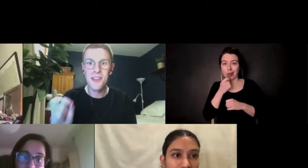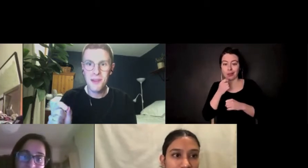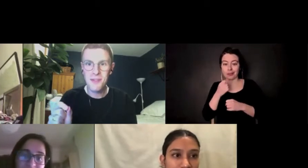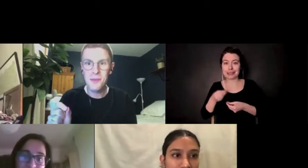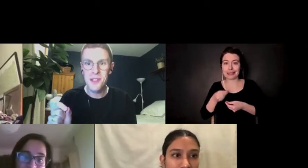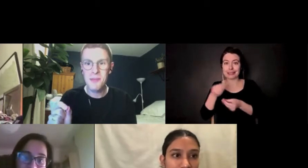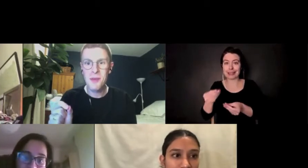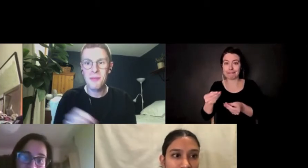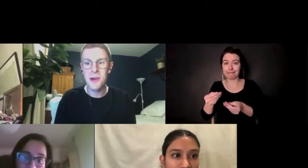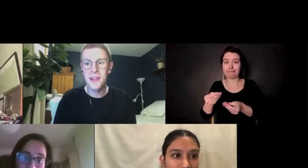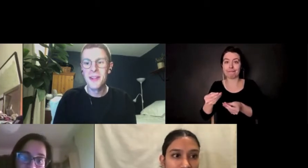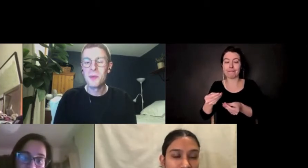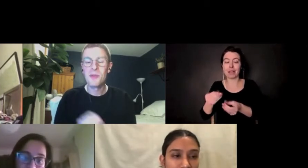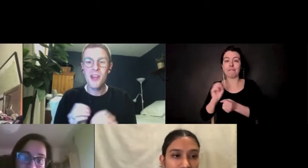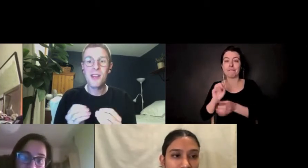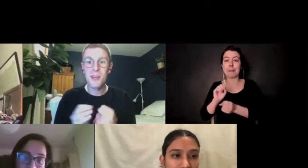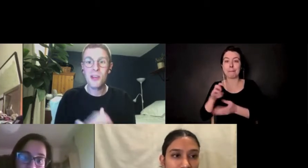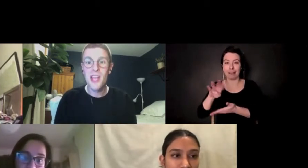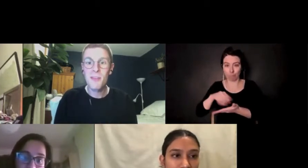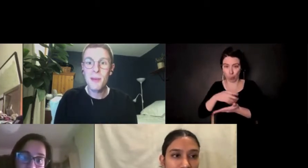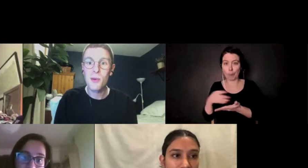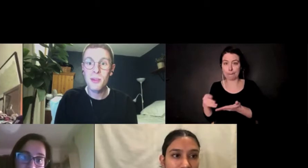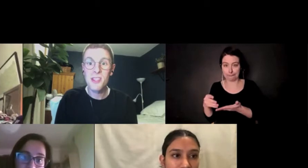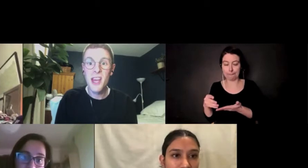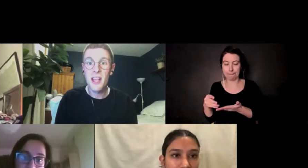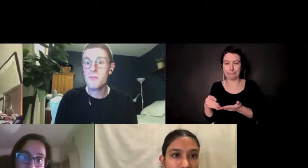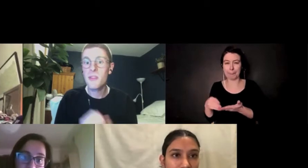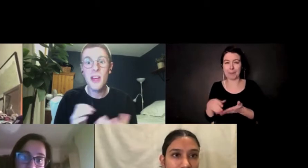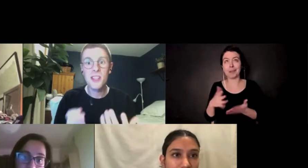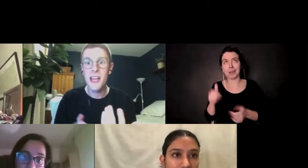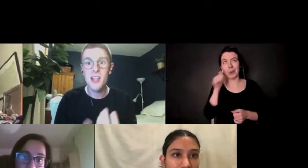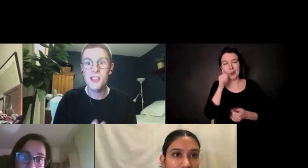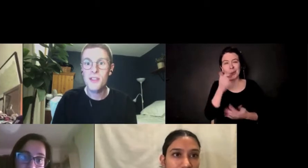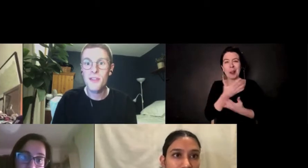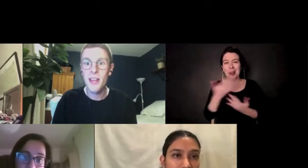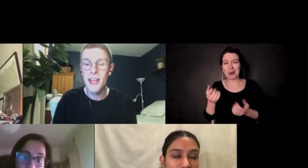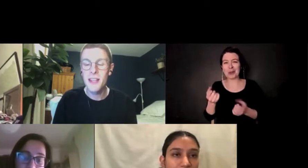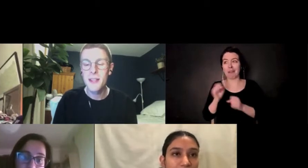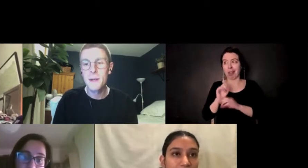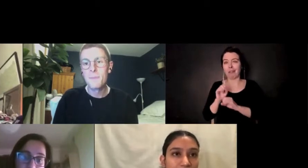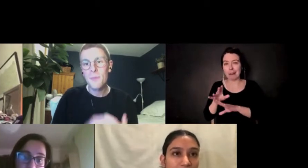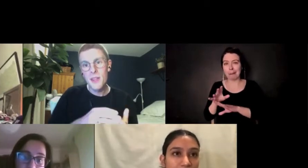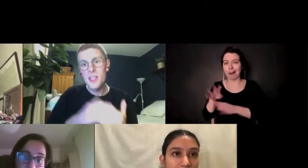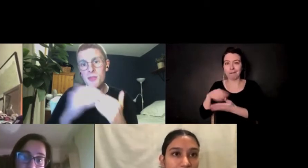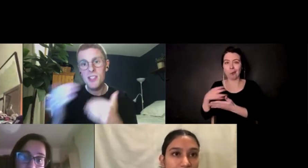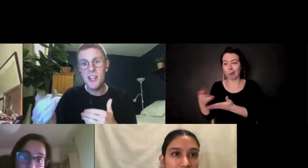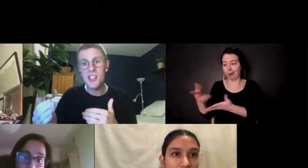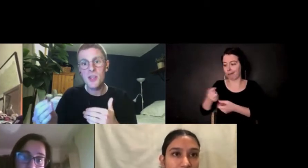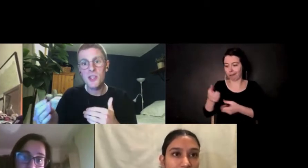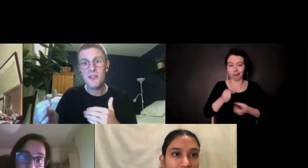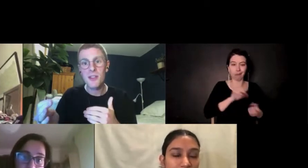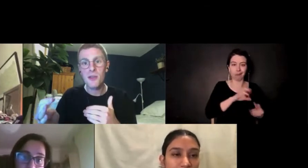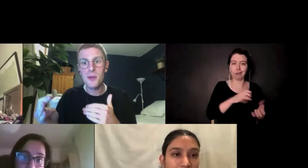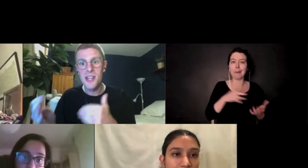and feedback forms at the moment, but we'd really, really appreciate if people were able to take 30 seconds just to fill that in. These 3 sessions